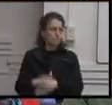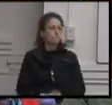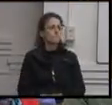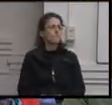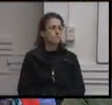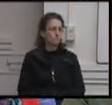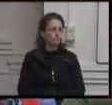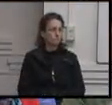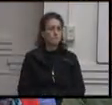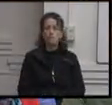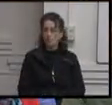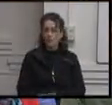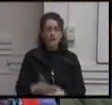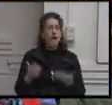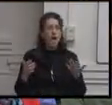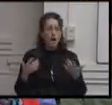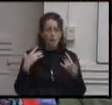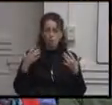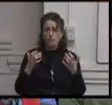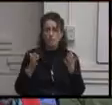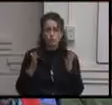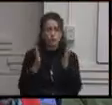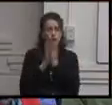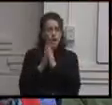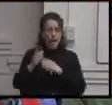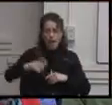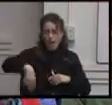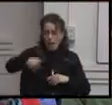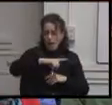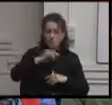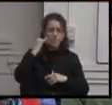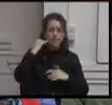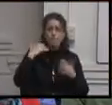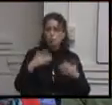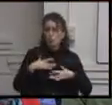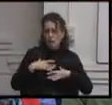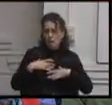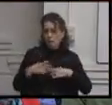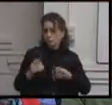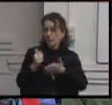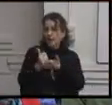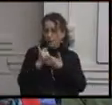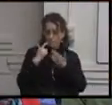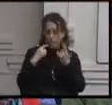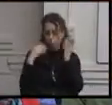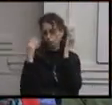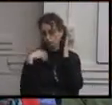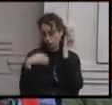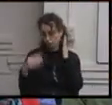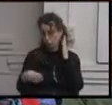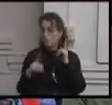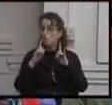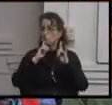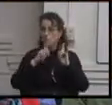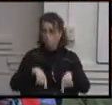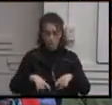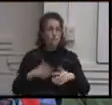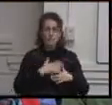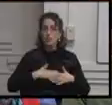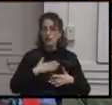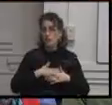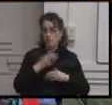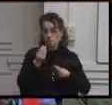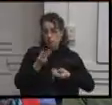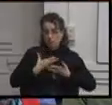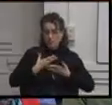to prepare such a report, it would involve reviewing budgets and analyzing and commentary to